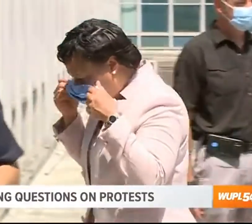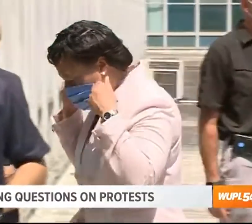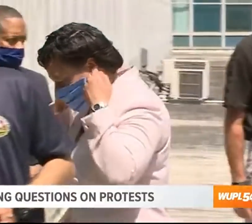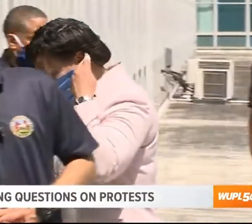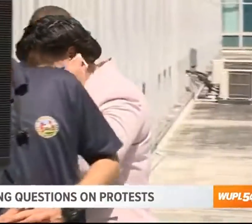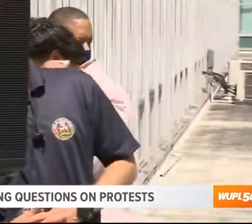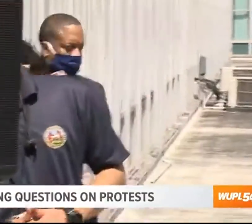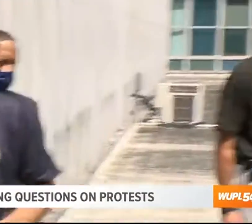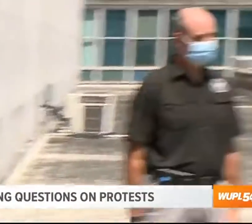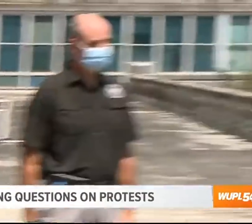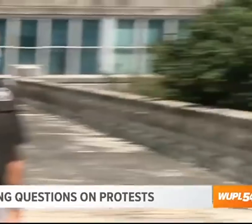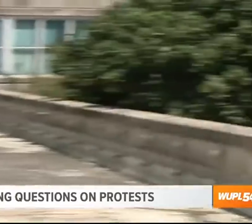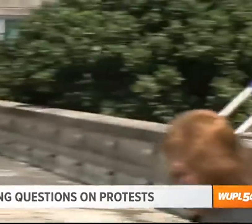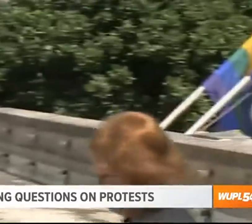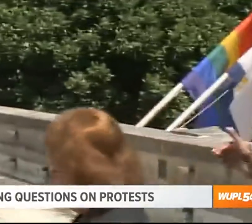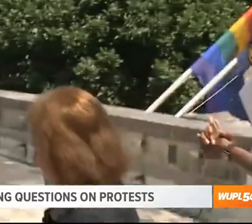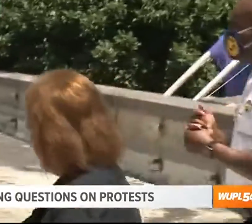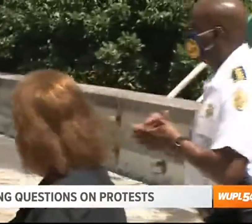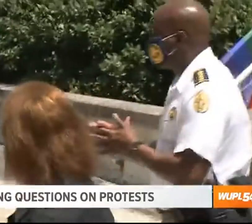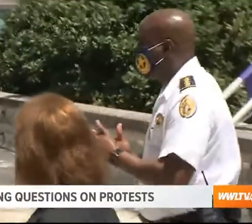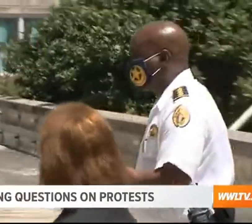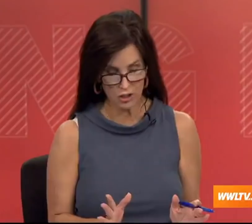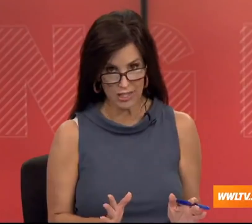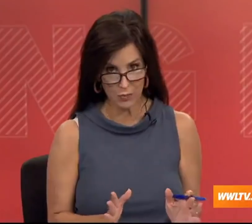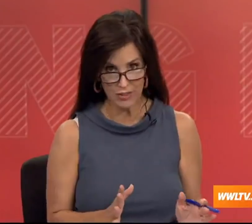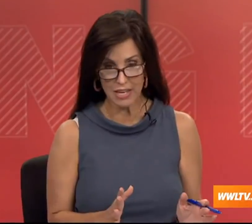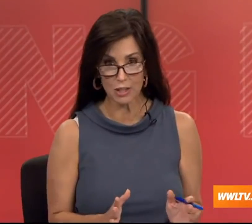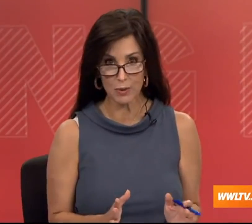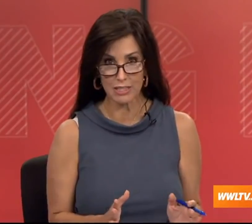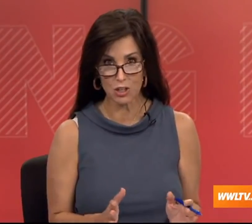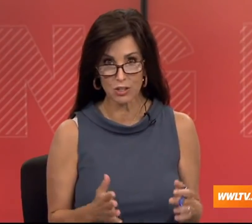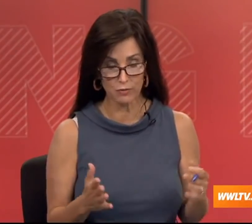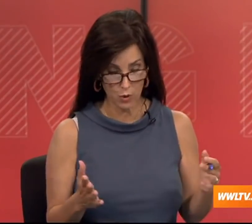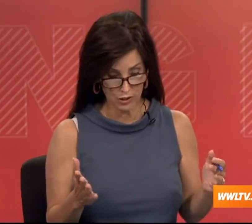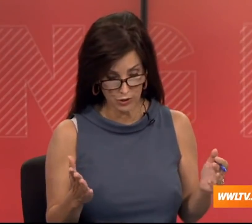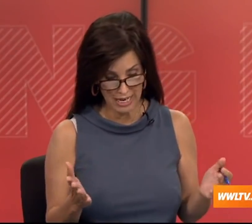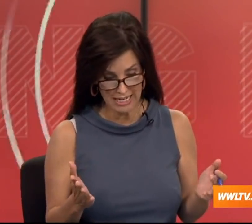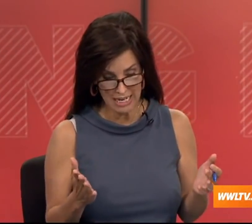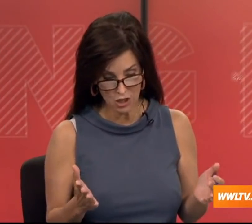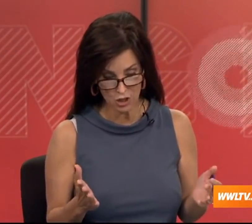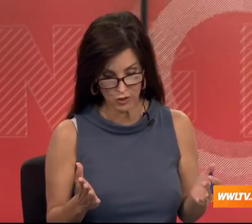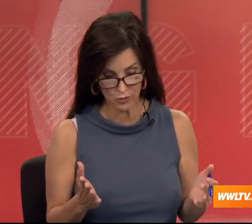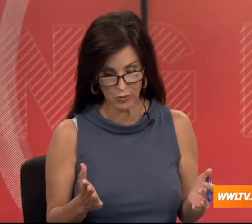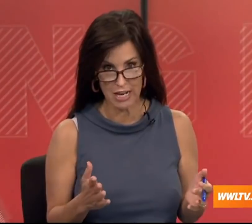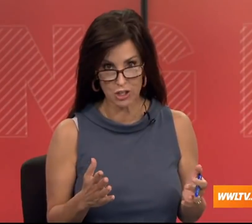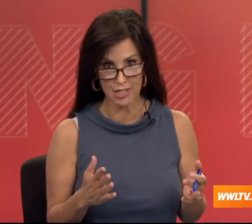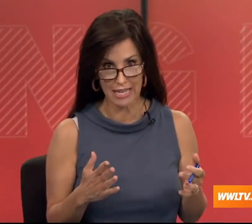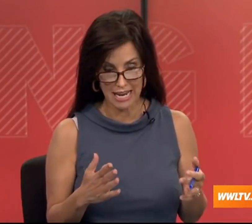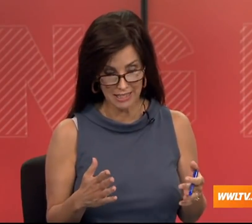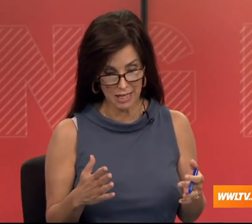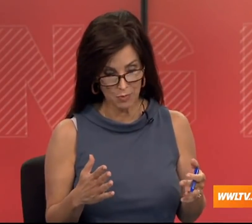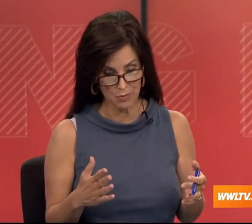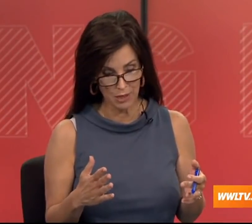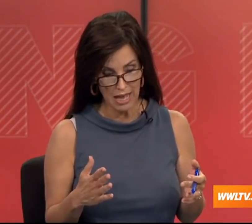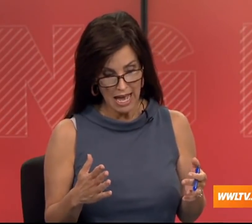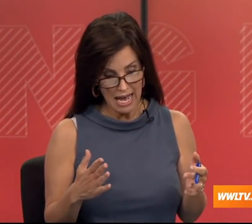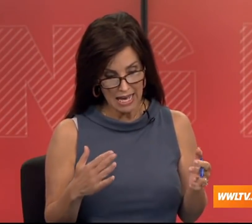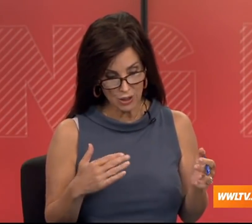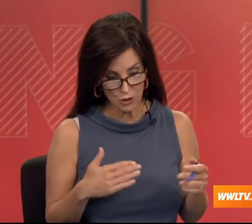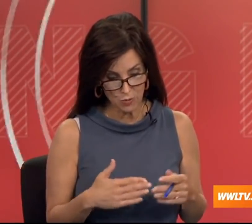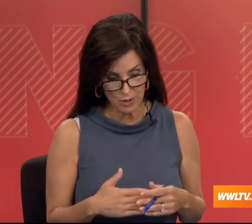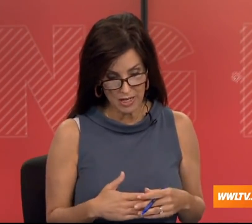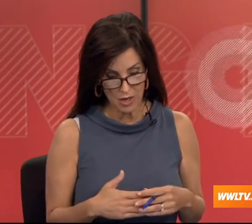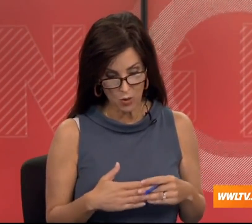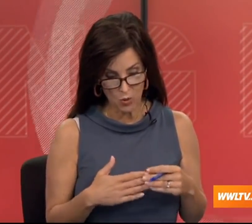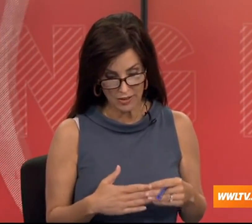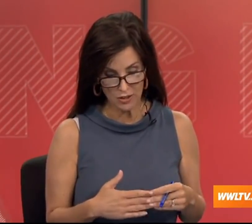and the protests. A couple of the key takeaways. She said with the expectation of 4 to 10 inches of rain, she is asking people